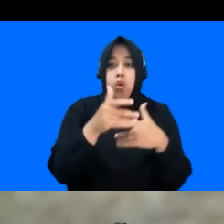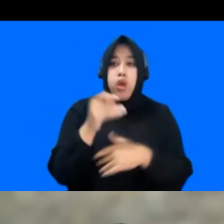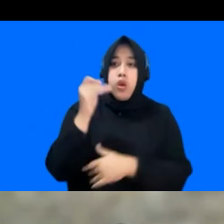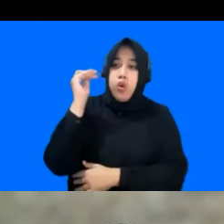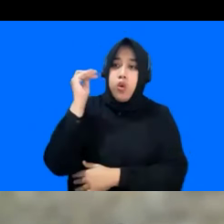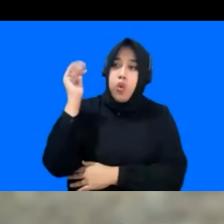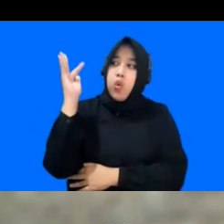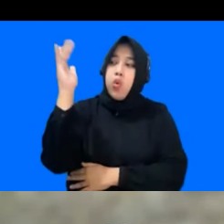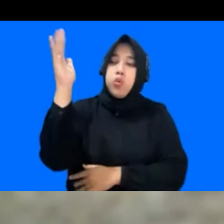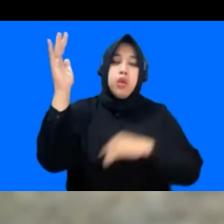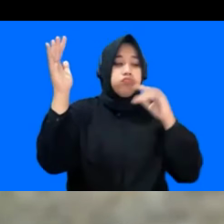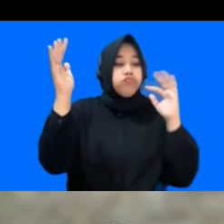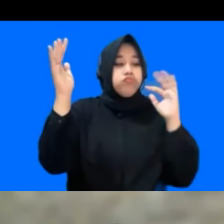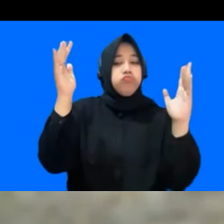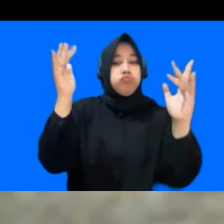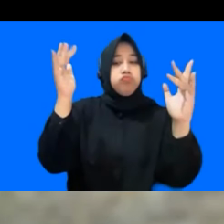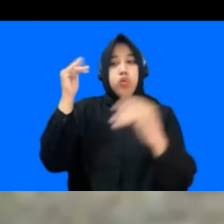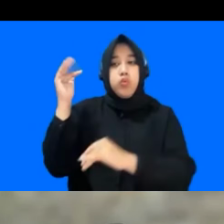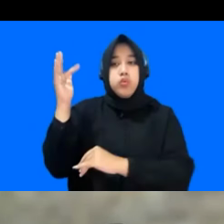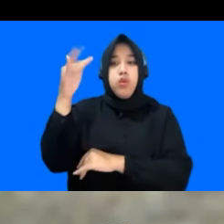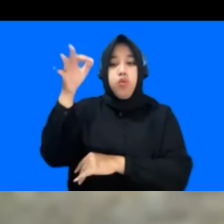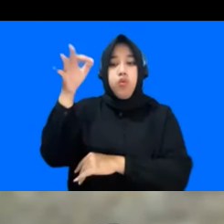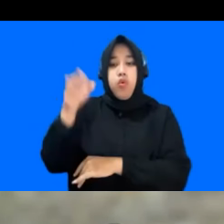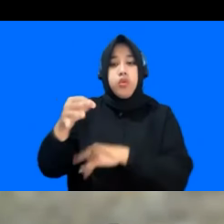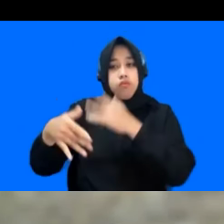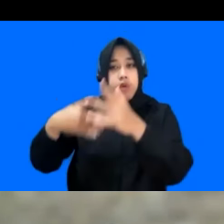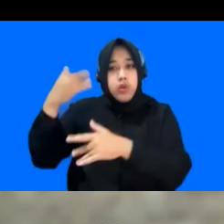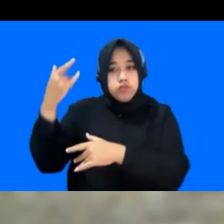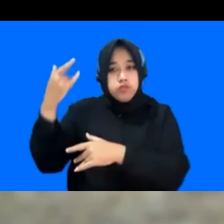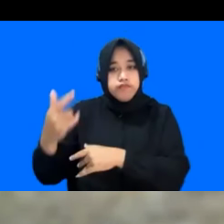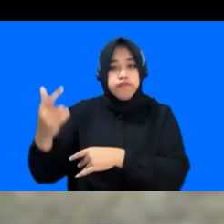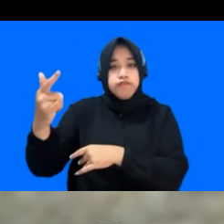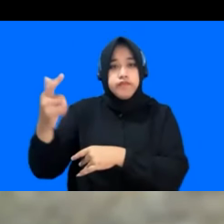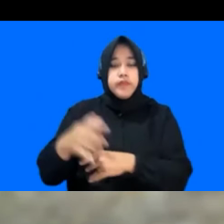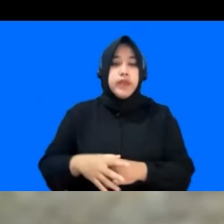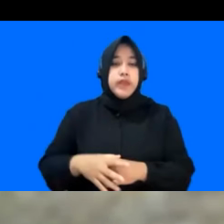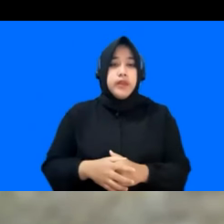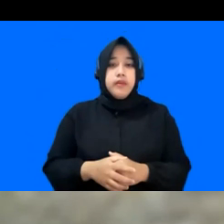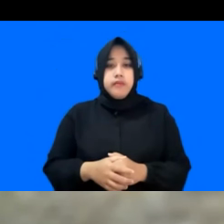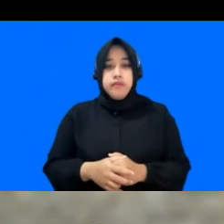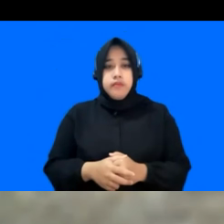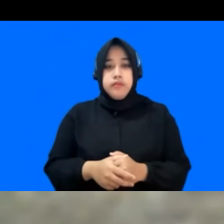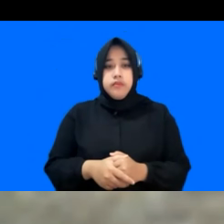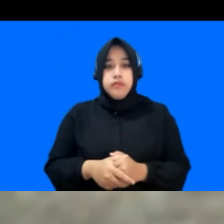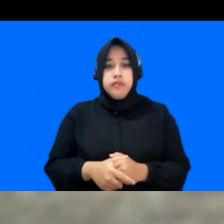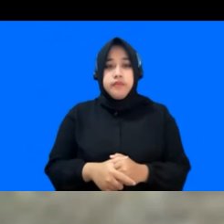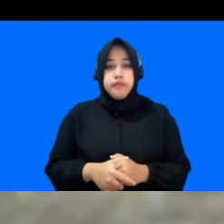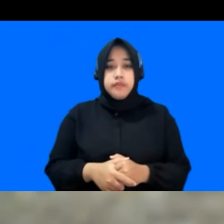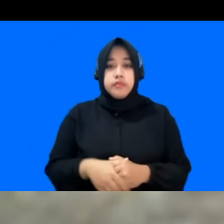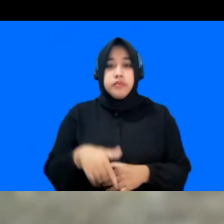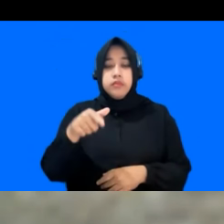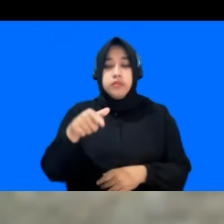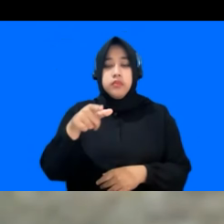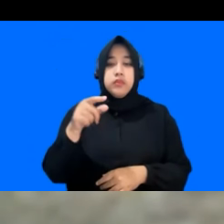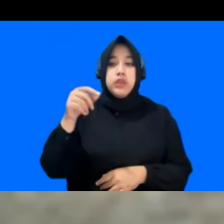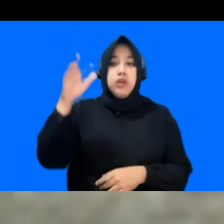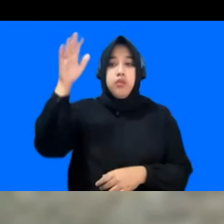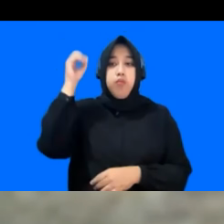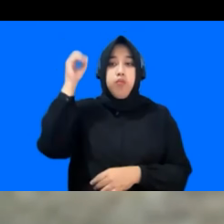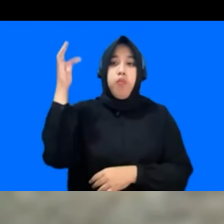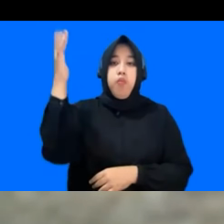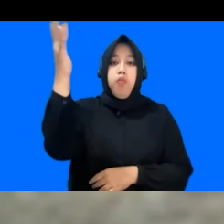this Atlas of Climate Resilient Trees is going to be launched on November 1st, as I said. It's sponsored by the Monetary Prize of the Climate